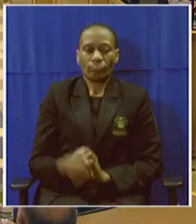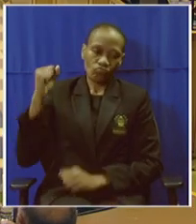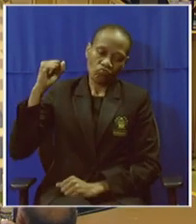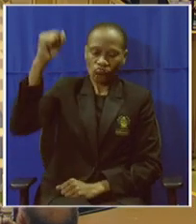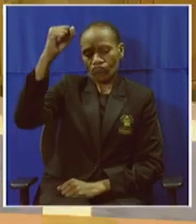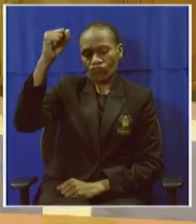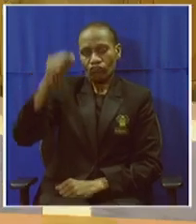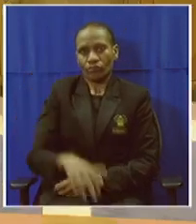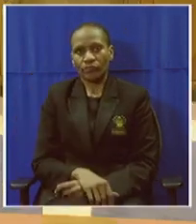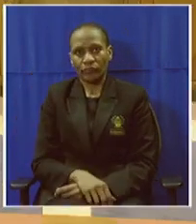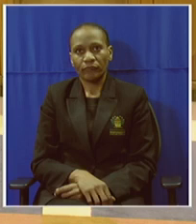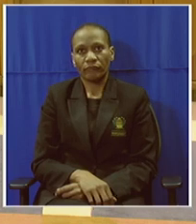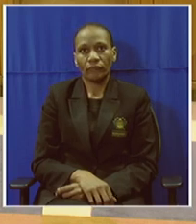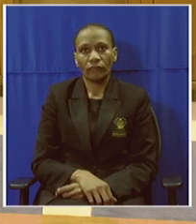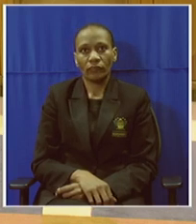Honorable Zungula.